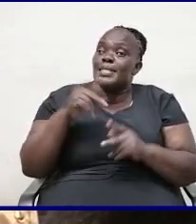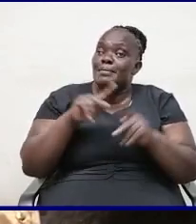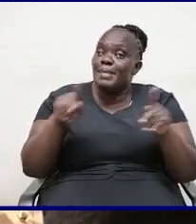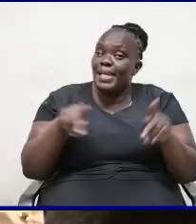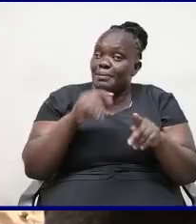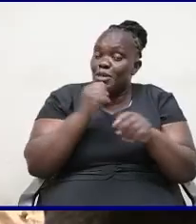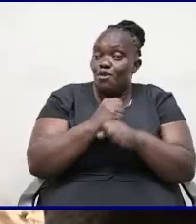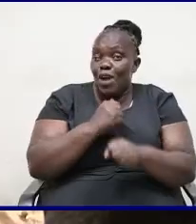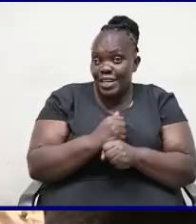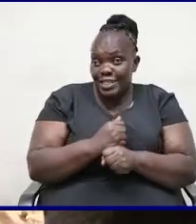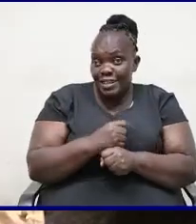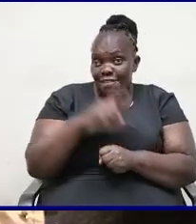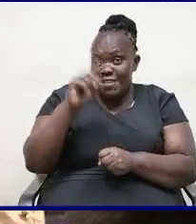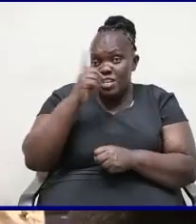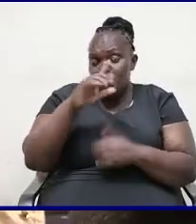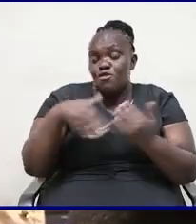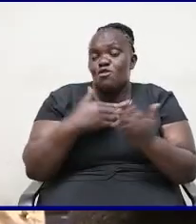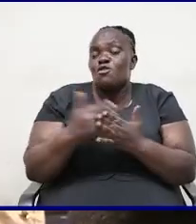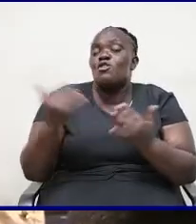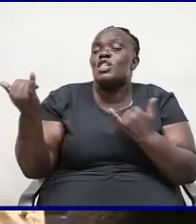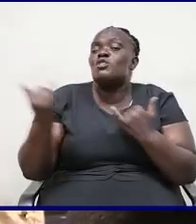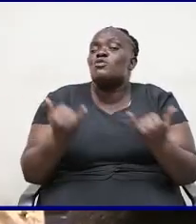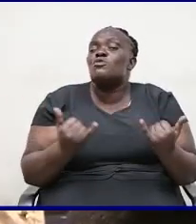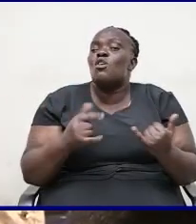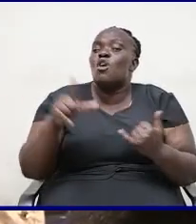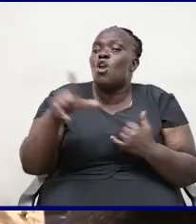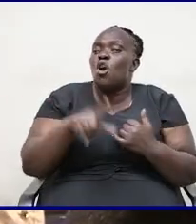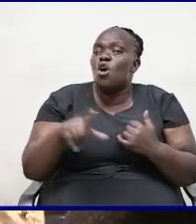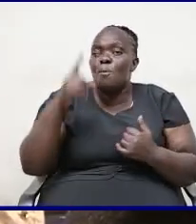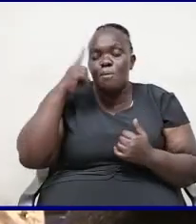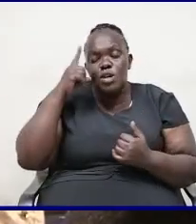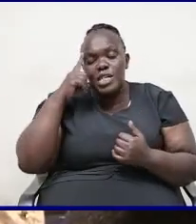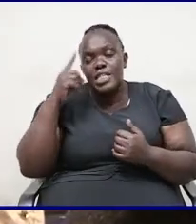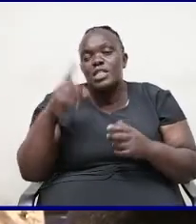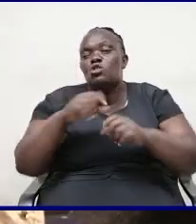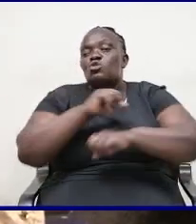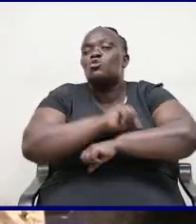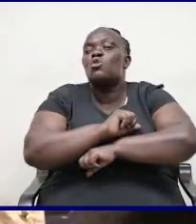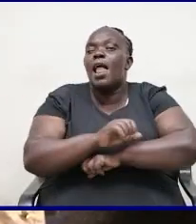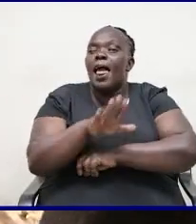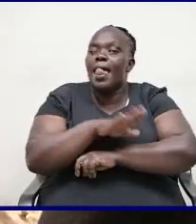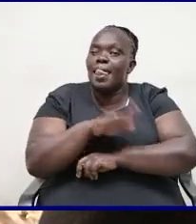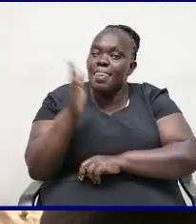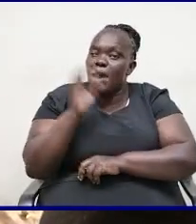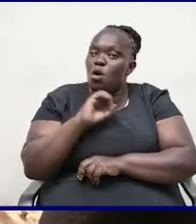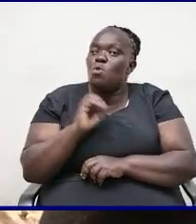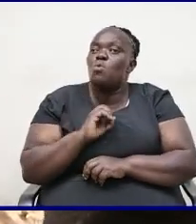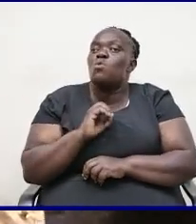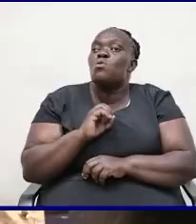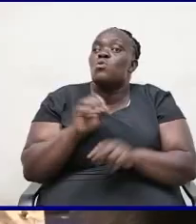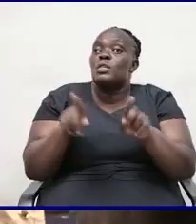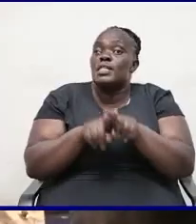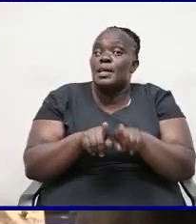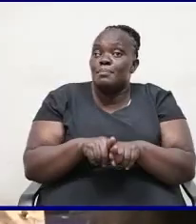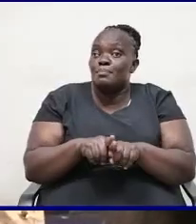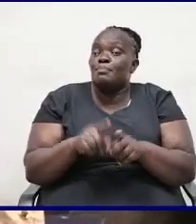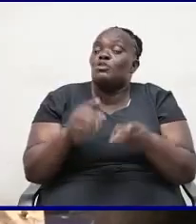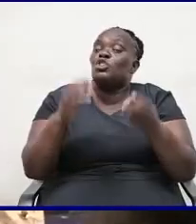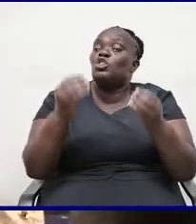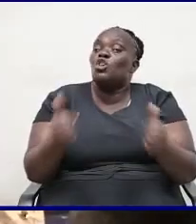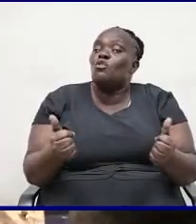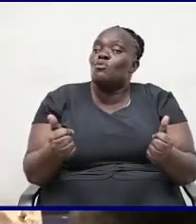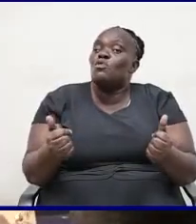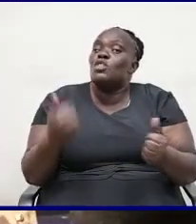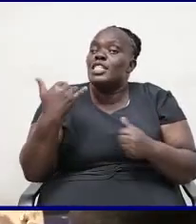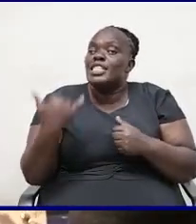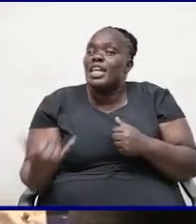places I worked because first of all, I introduced the locust boarding school in that area which was not there. I also addressed issues